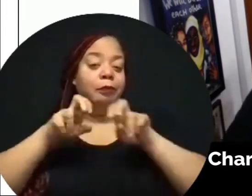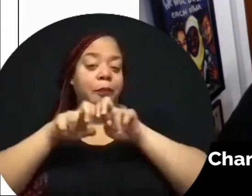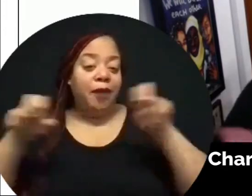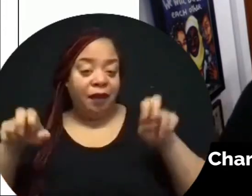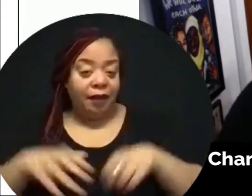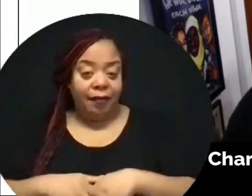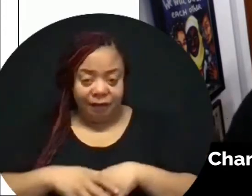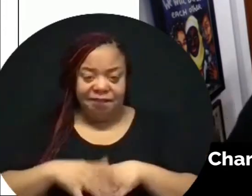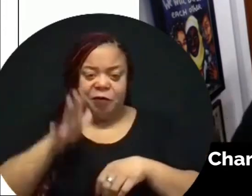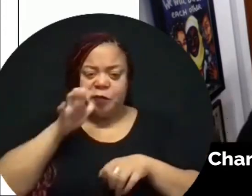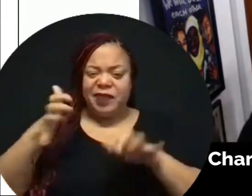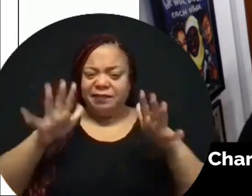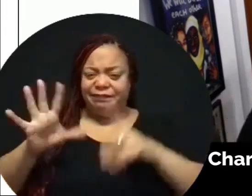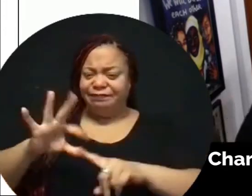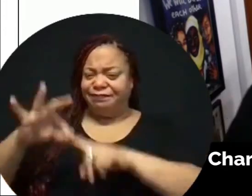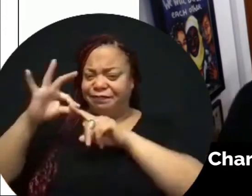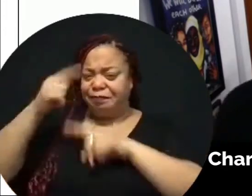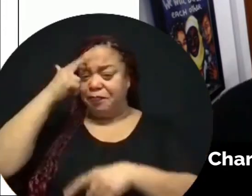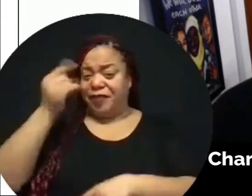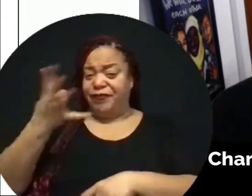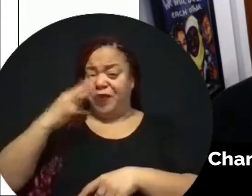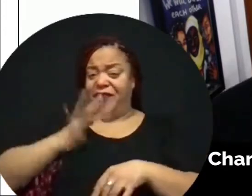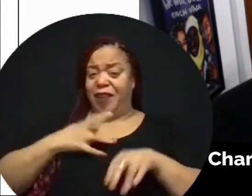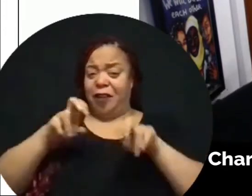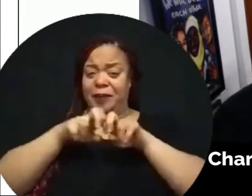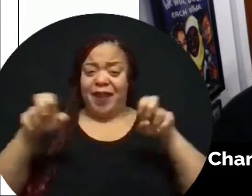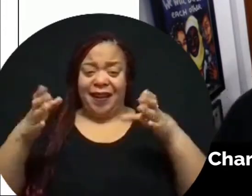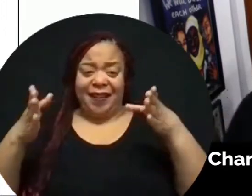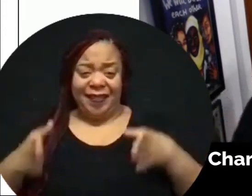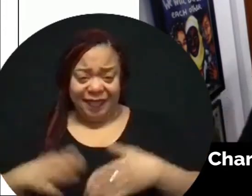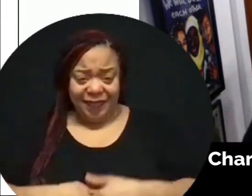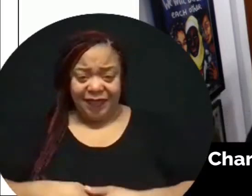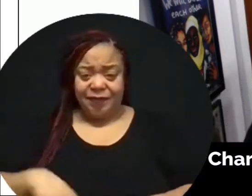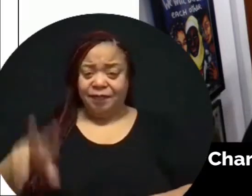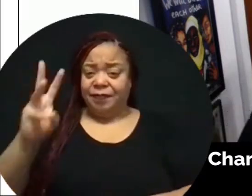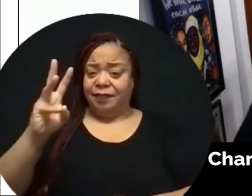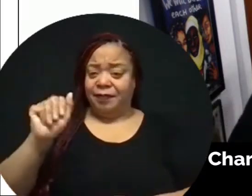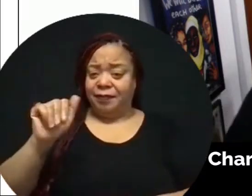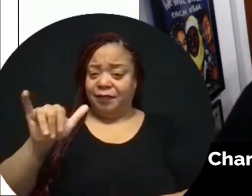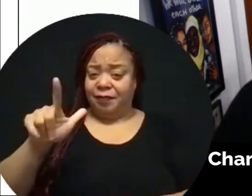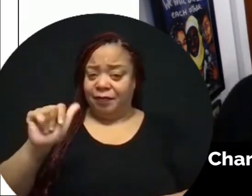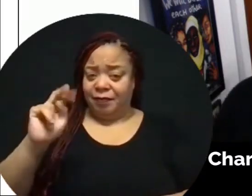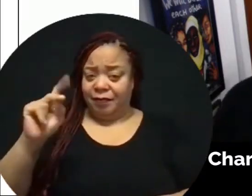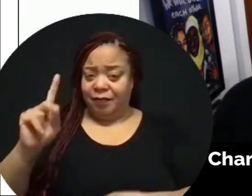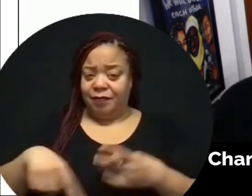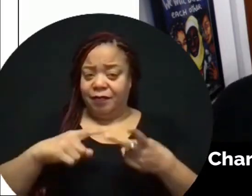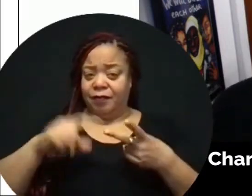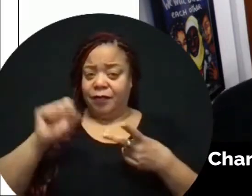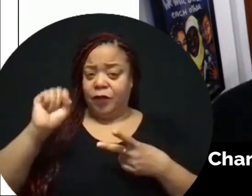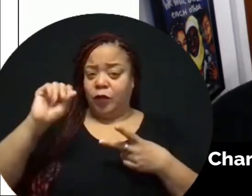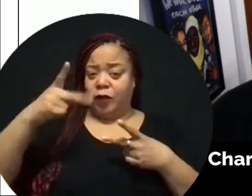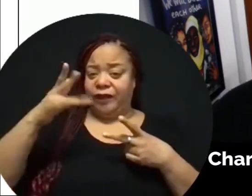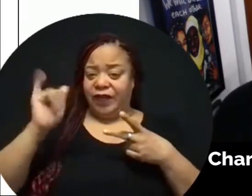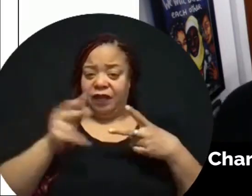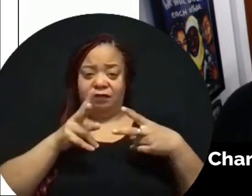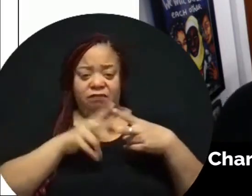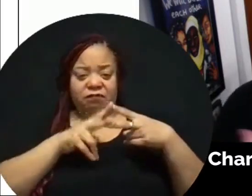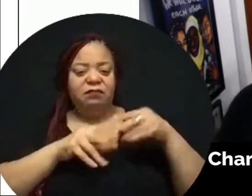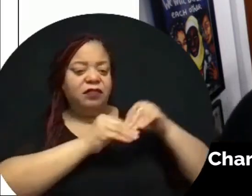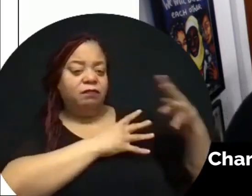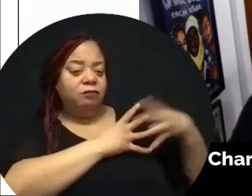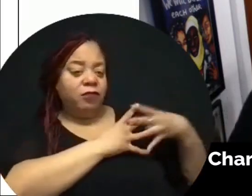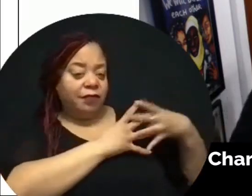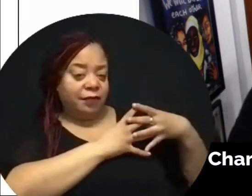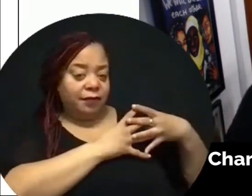So throughout the evening, we'll hear segments from our imprisoned panelists, which our live panelists, BP and JT, will then